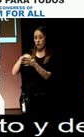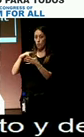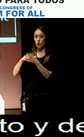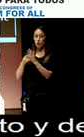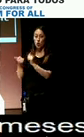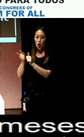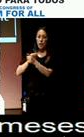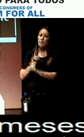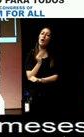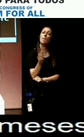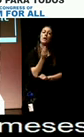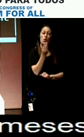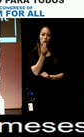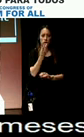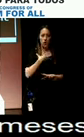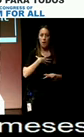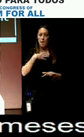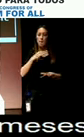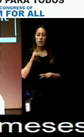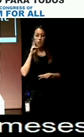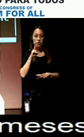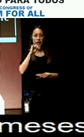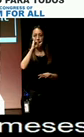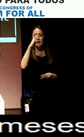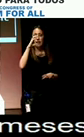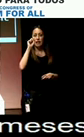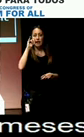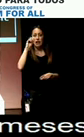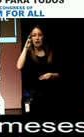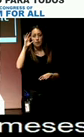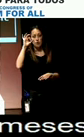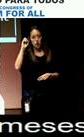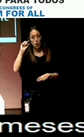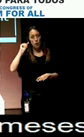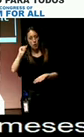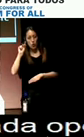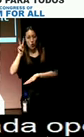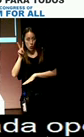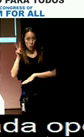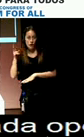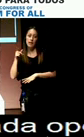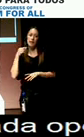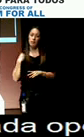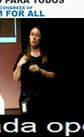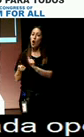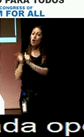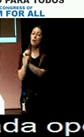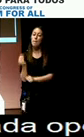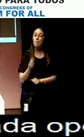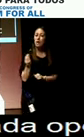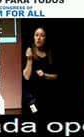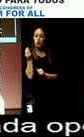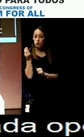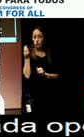www.ecalypso.eu. And the beta version has given us the opportunity to reach out to the market, to see what was